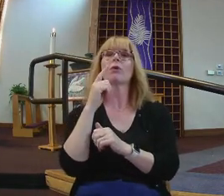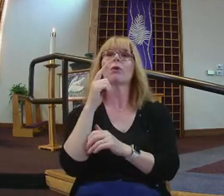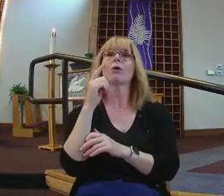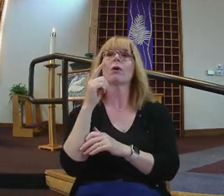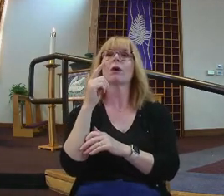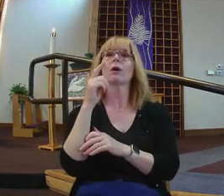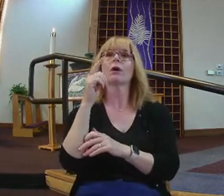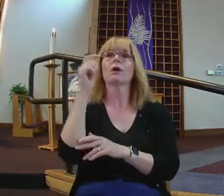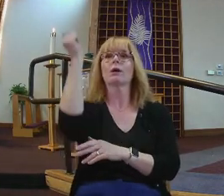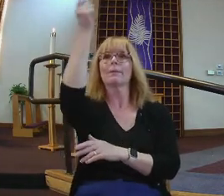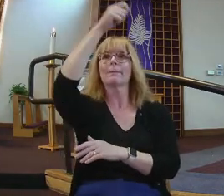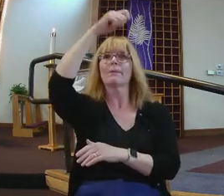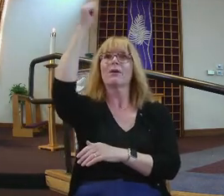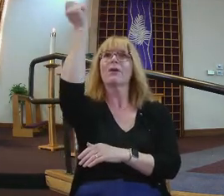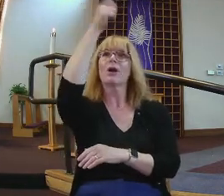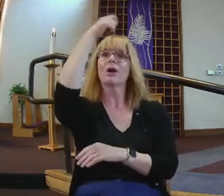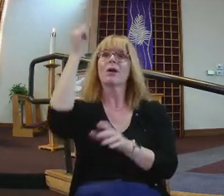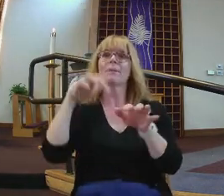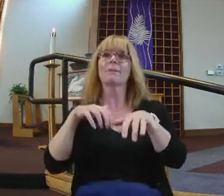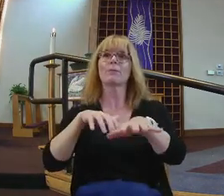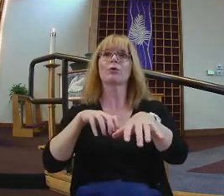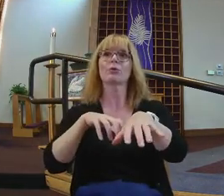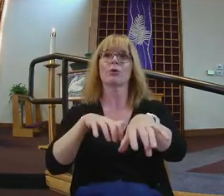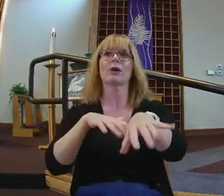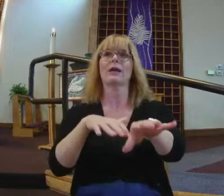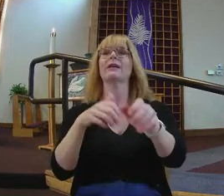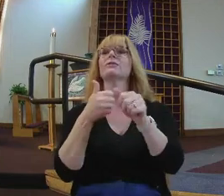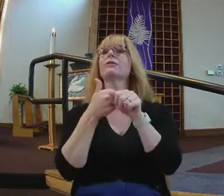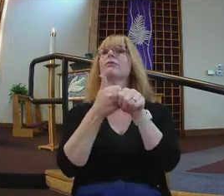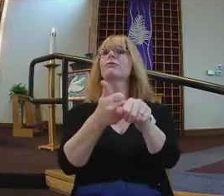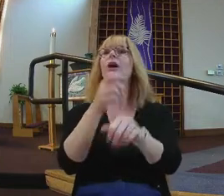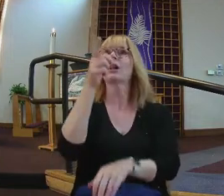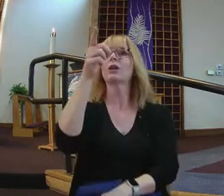palms and follow Miss Libby.